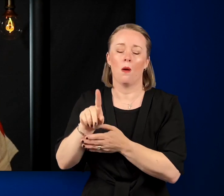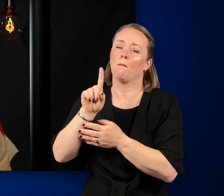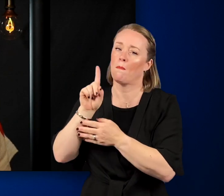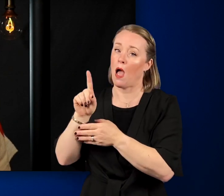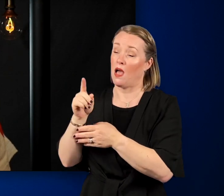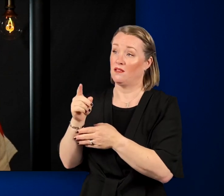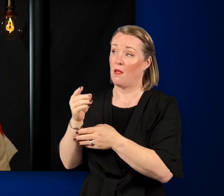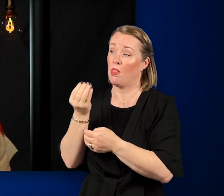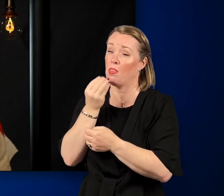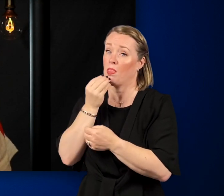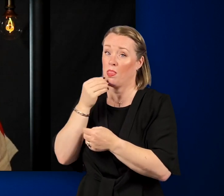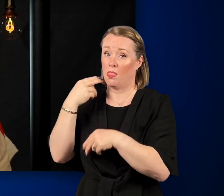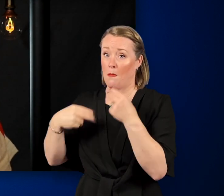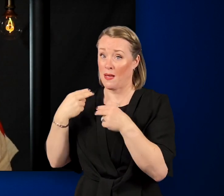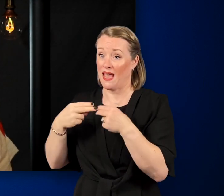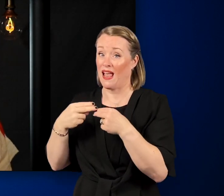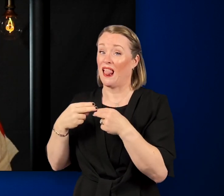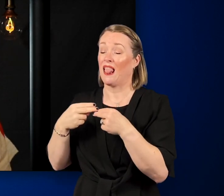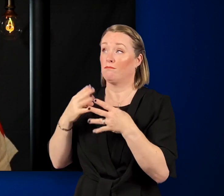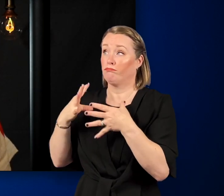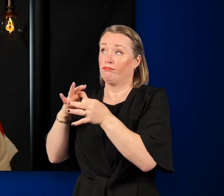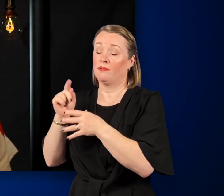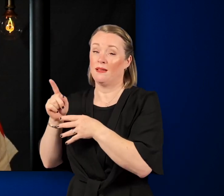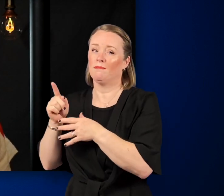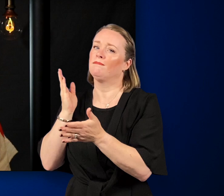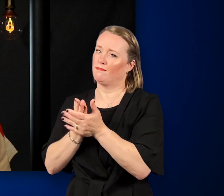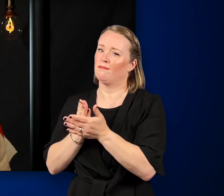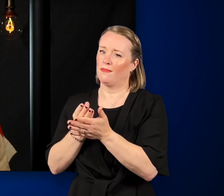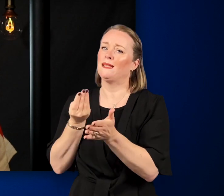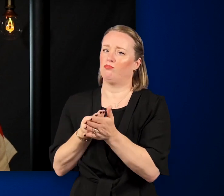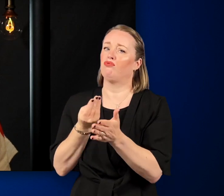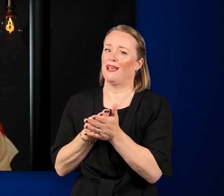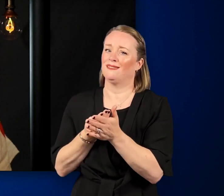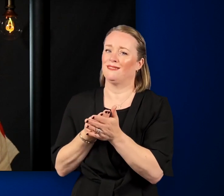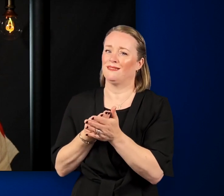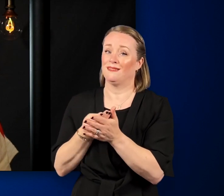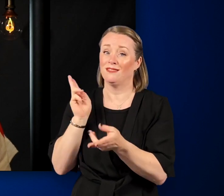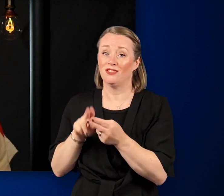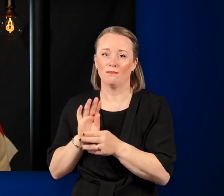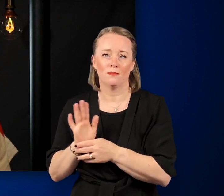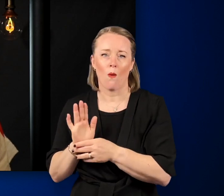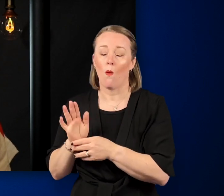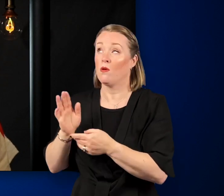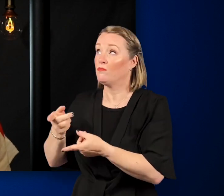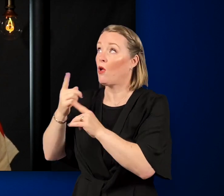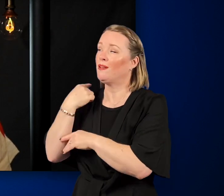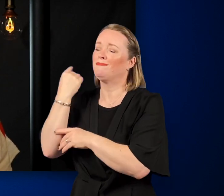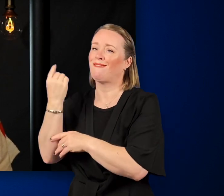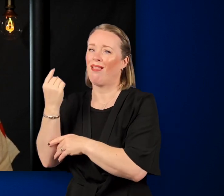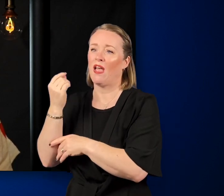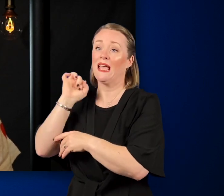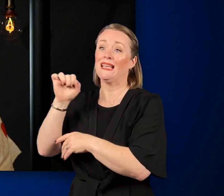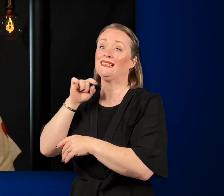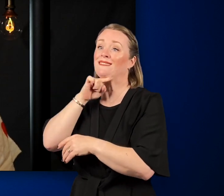cost something. It doesn't come cheap. It cost God himself, in the form of Jesus